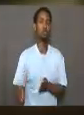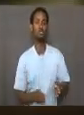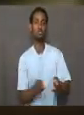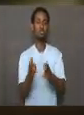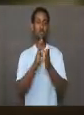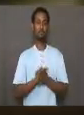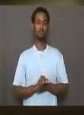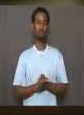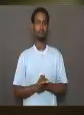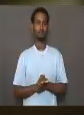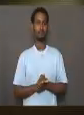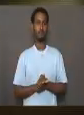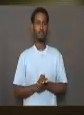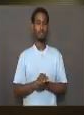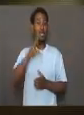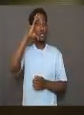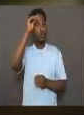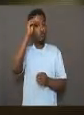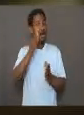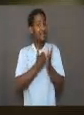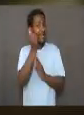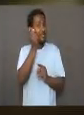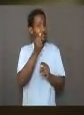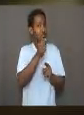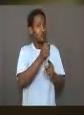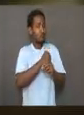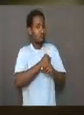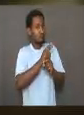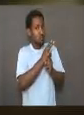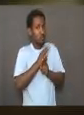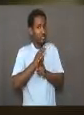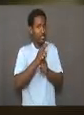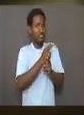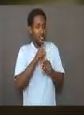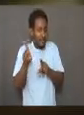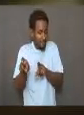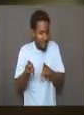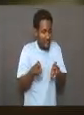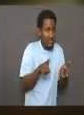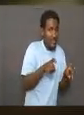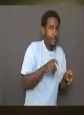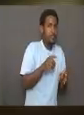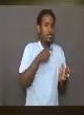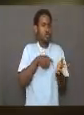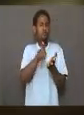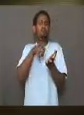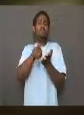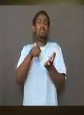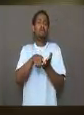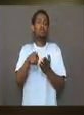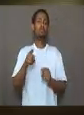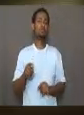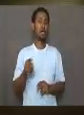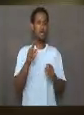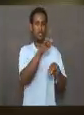Human rights protection investigates complaints made by citizens.